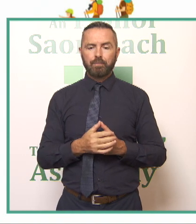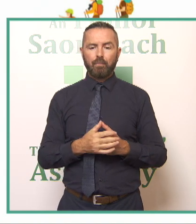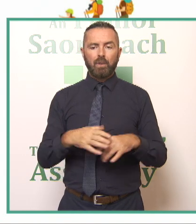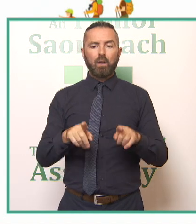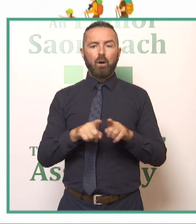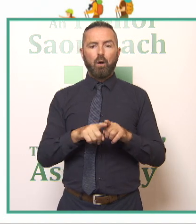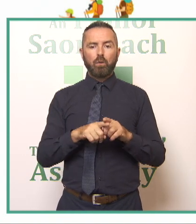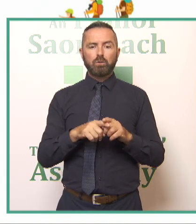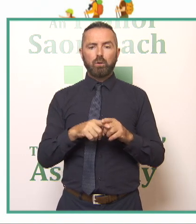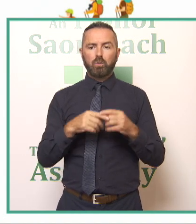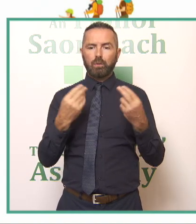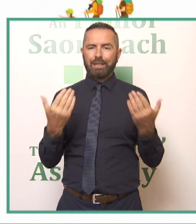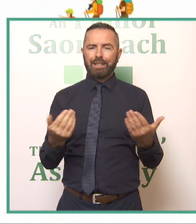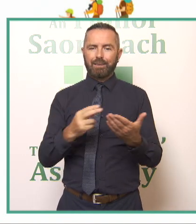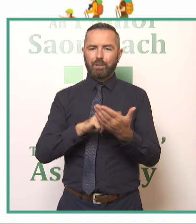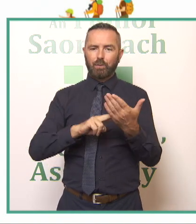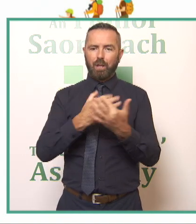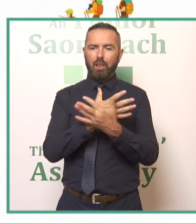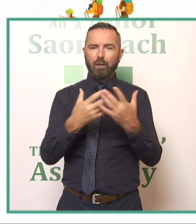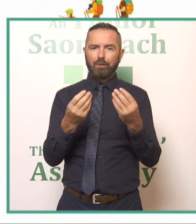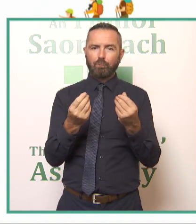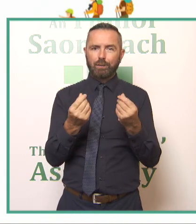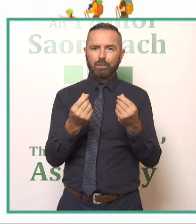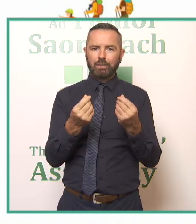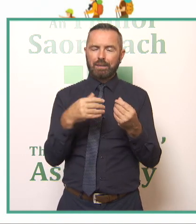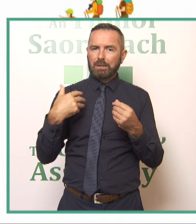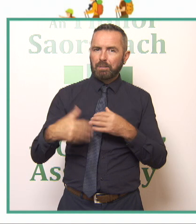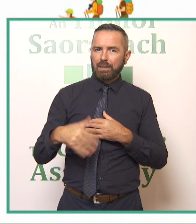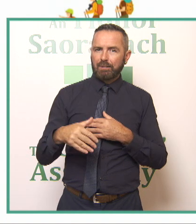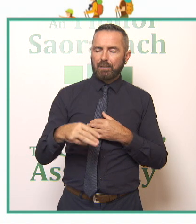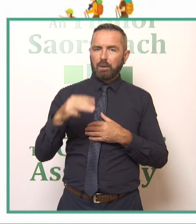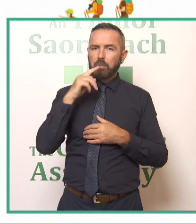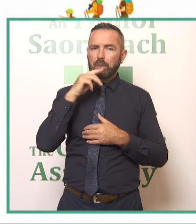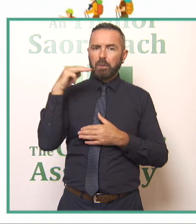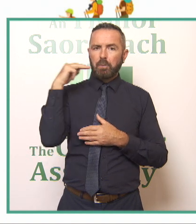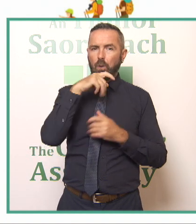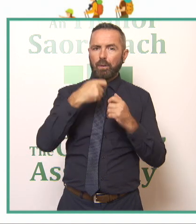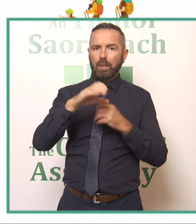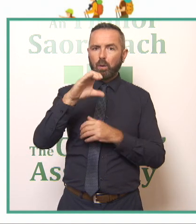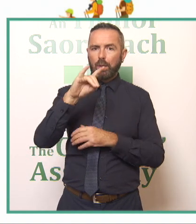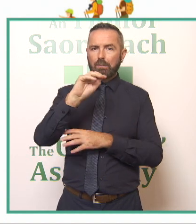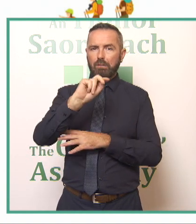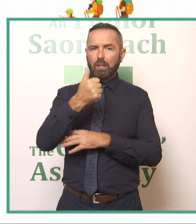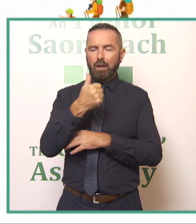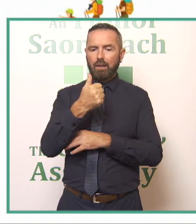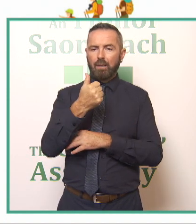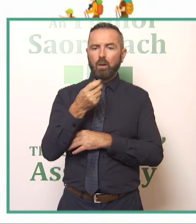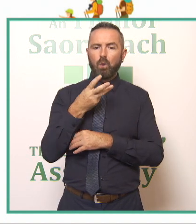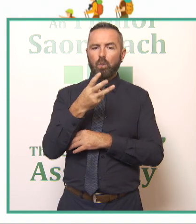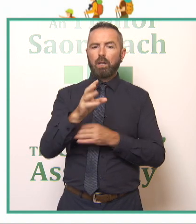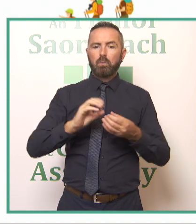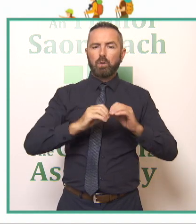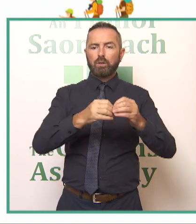very resource intensive. The work that I'm talking about is costly. It's very important that Cuilta produce